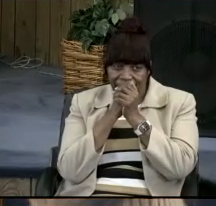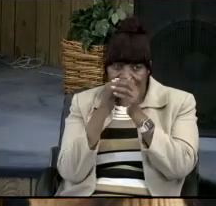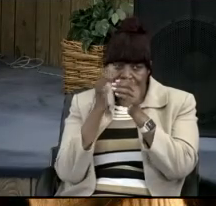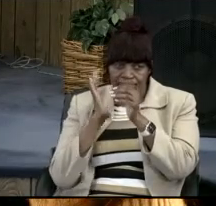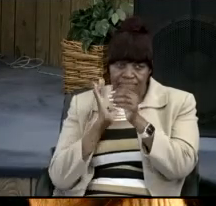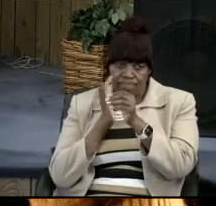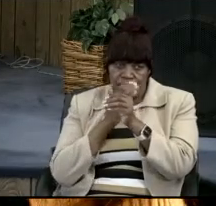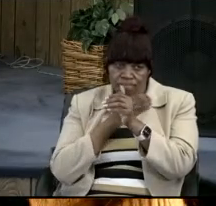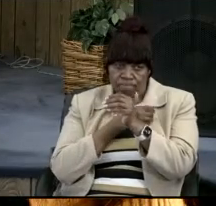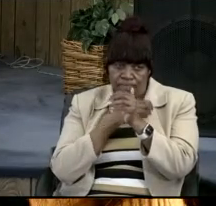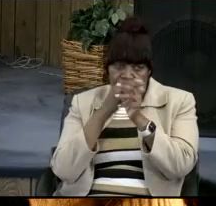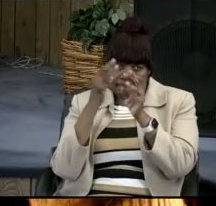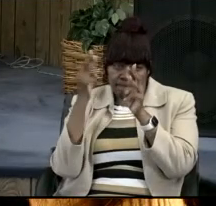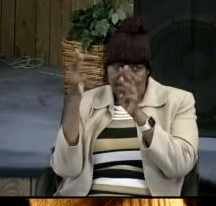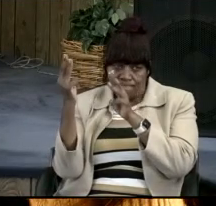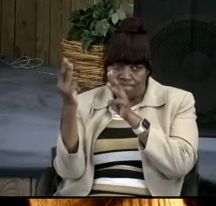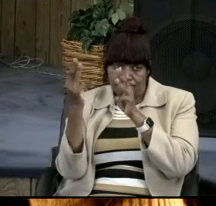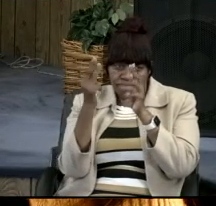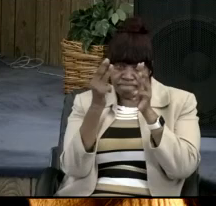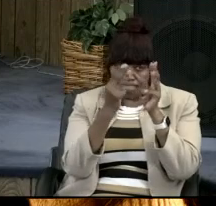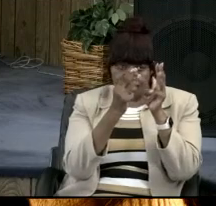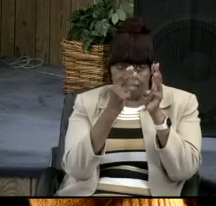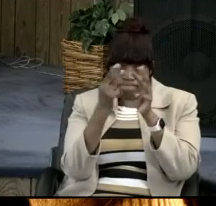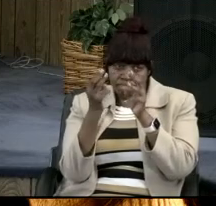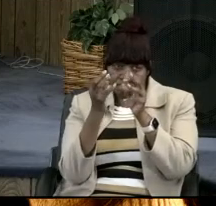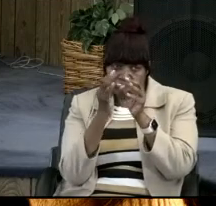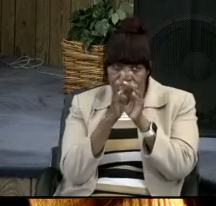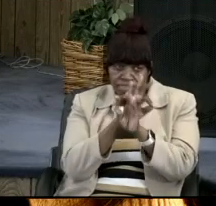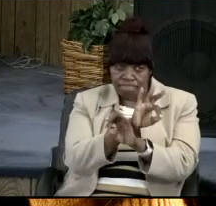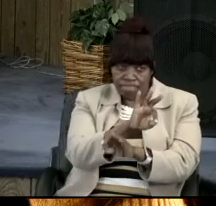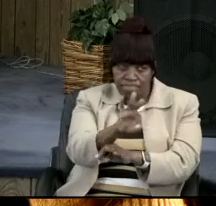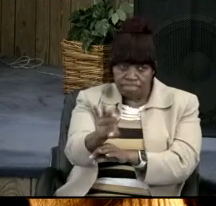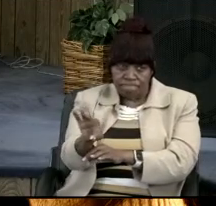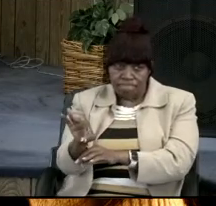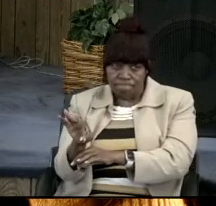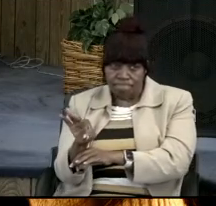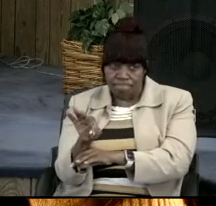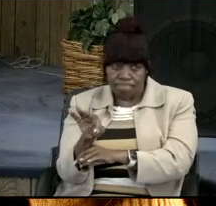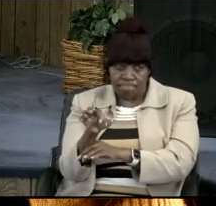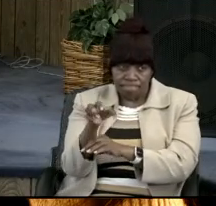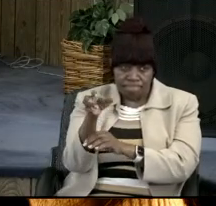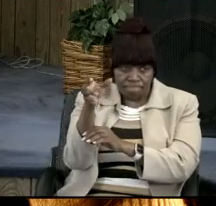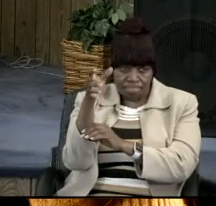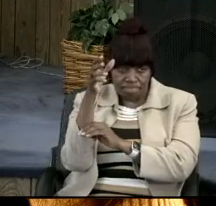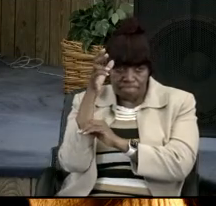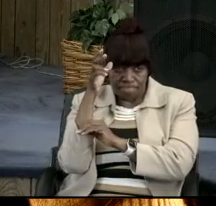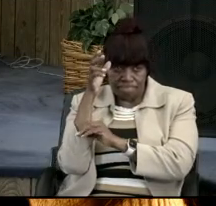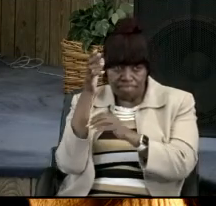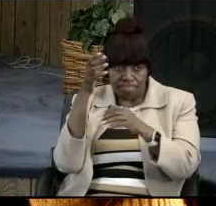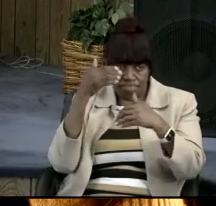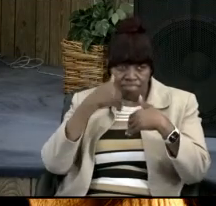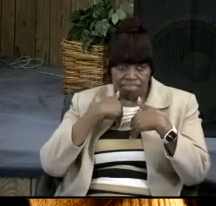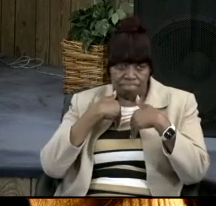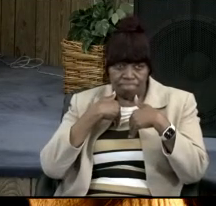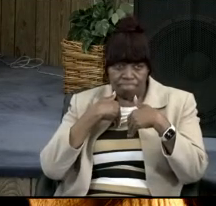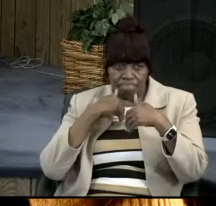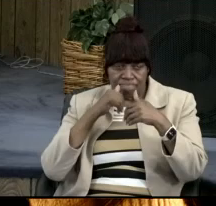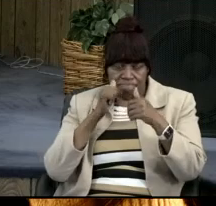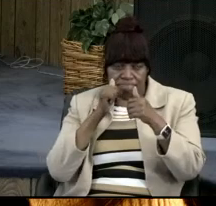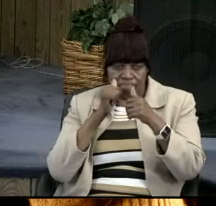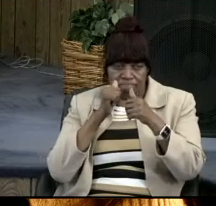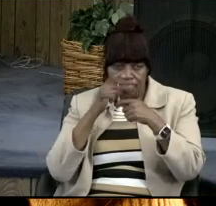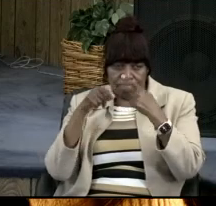This is our battlefield. Because the devil has figured out how to bypass